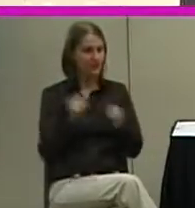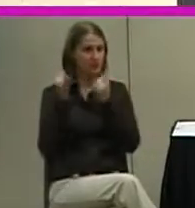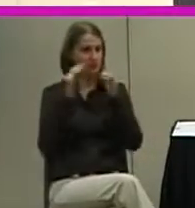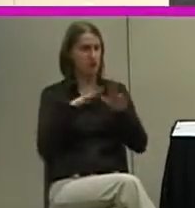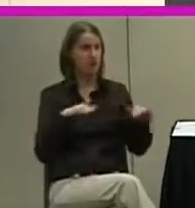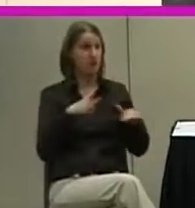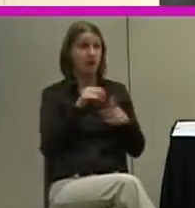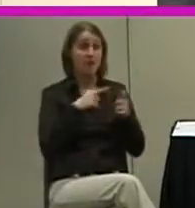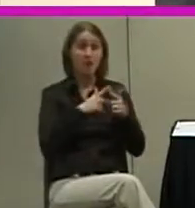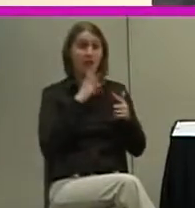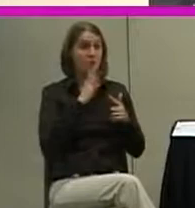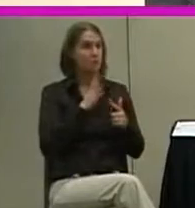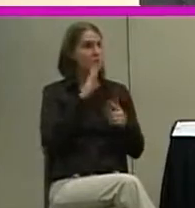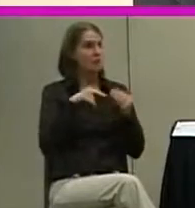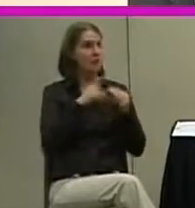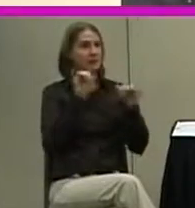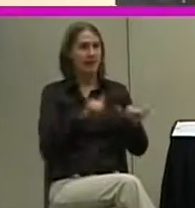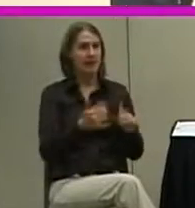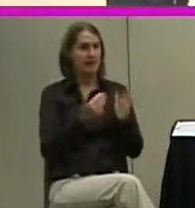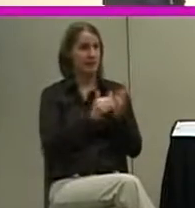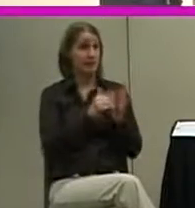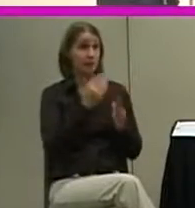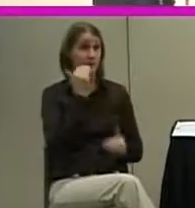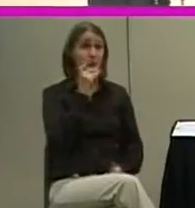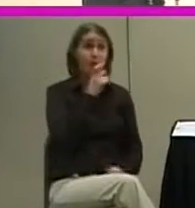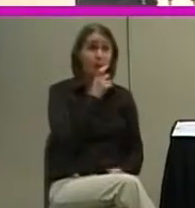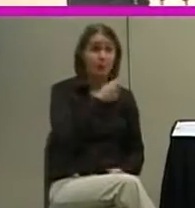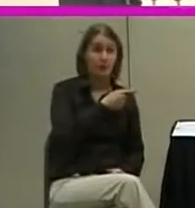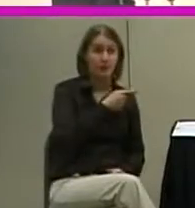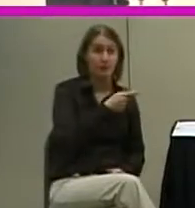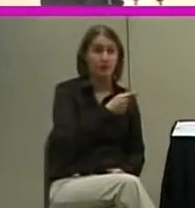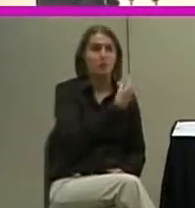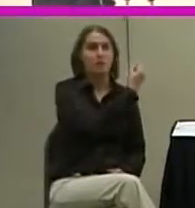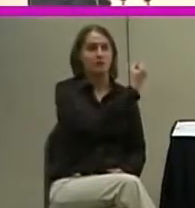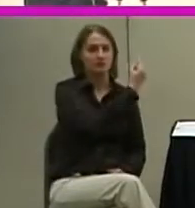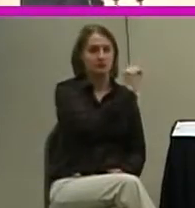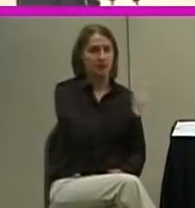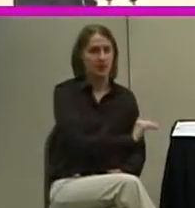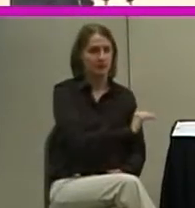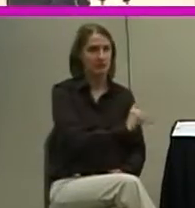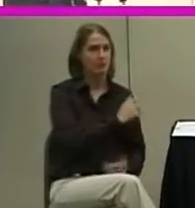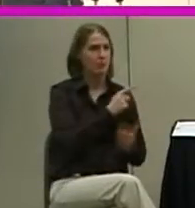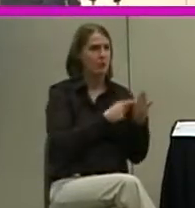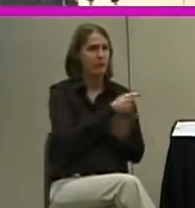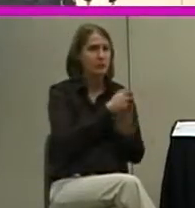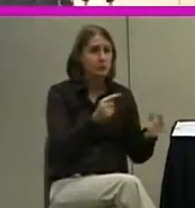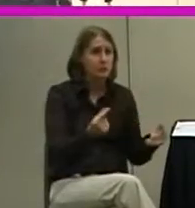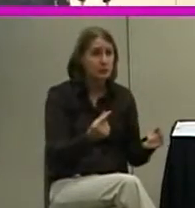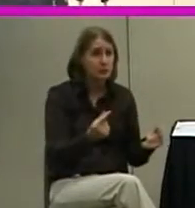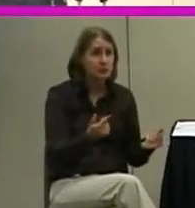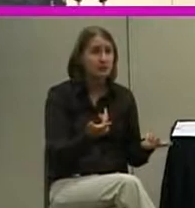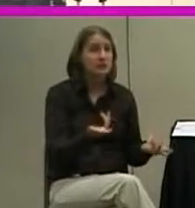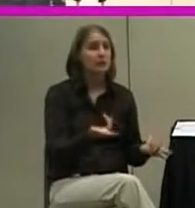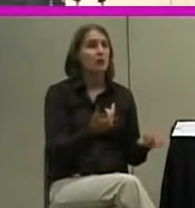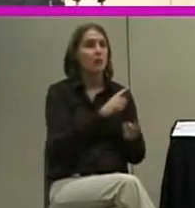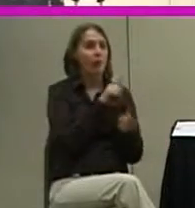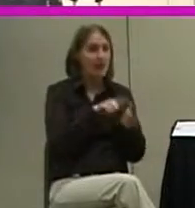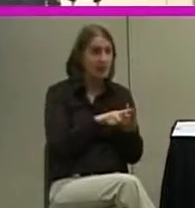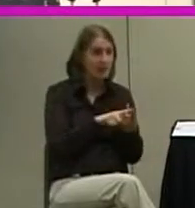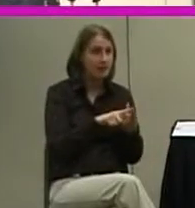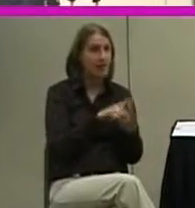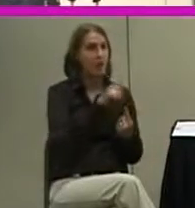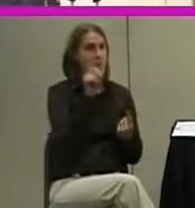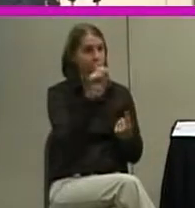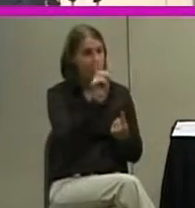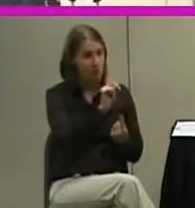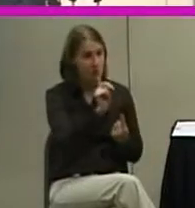thing again. We know who, it's that one kid. What is he or she doing? When do they do it? Where do